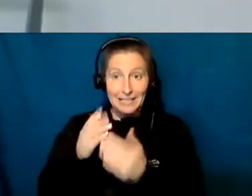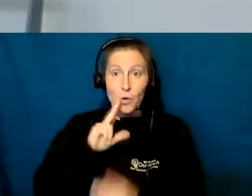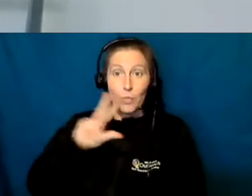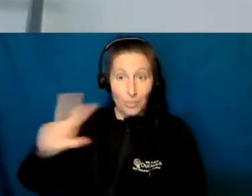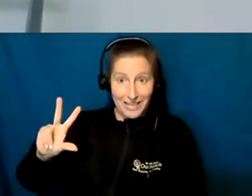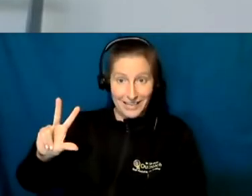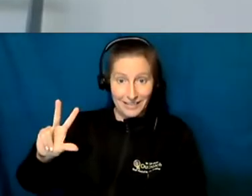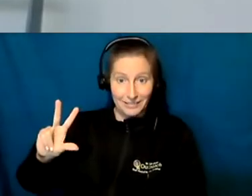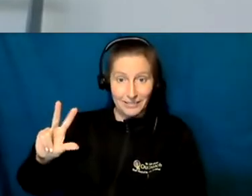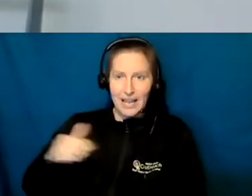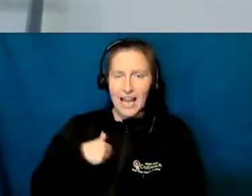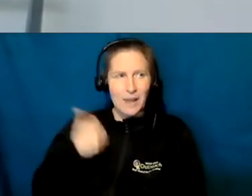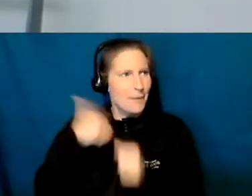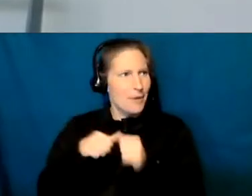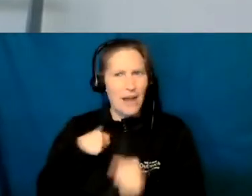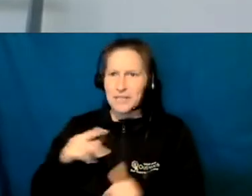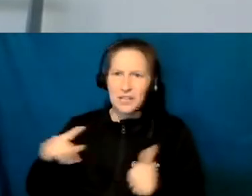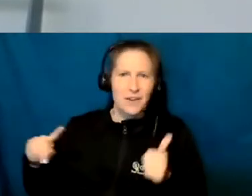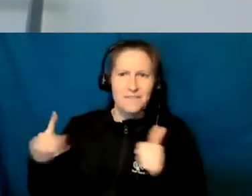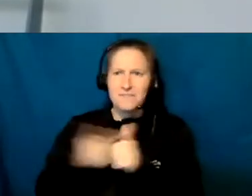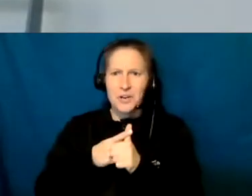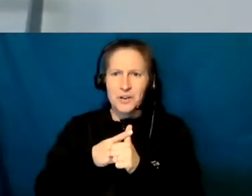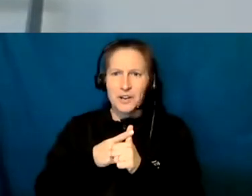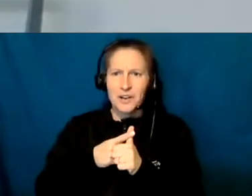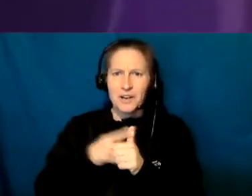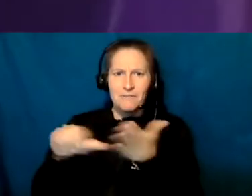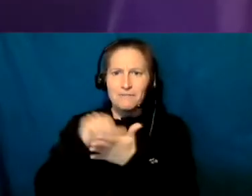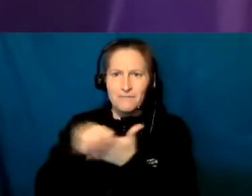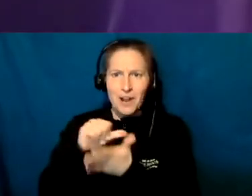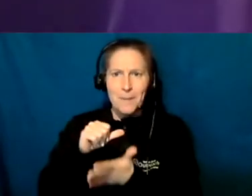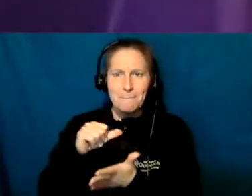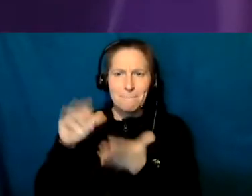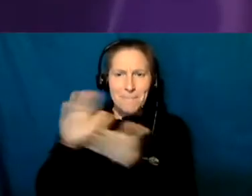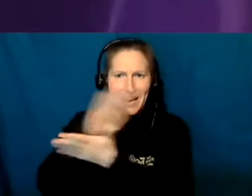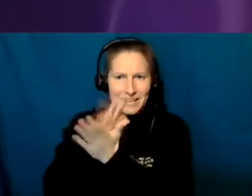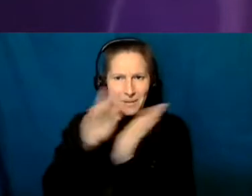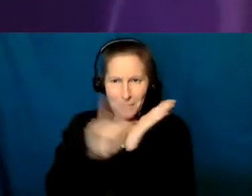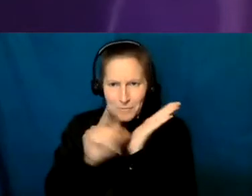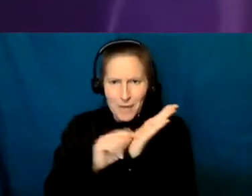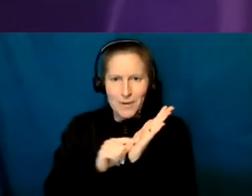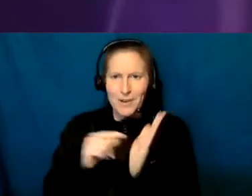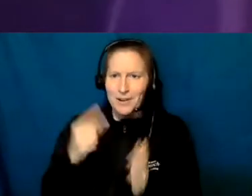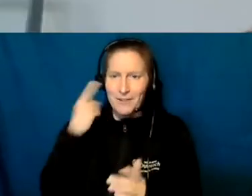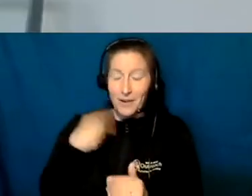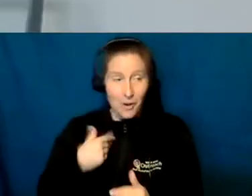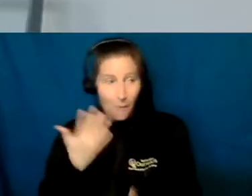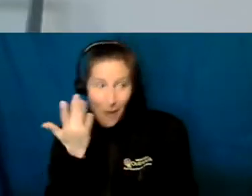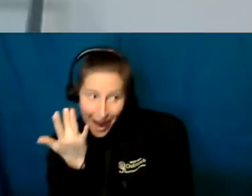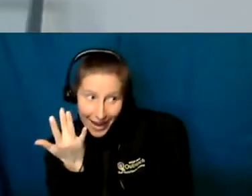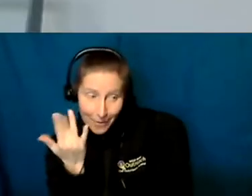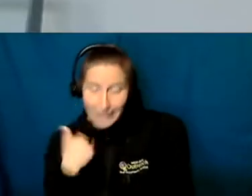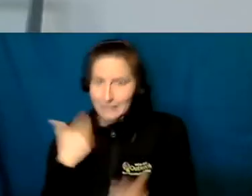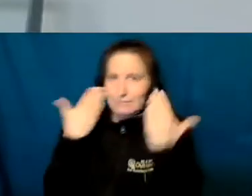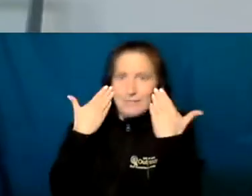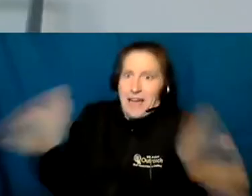on like the front page of the paper signing water. Why? Why? I don't know, actually. My